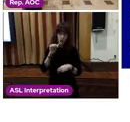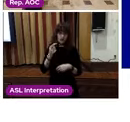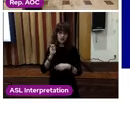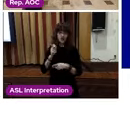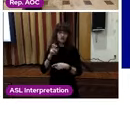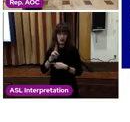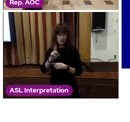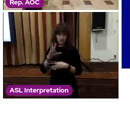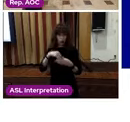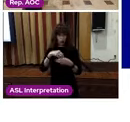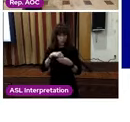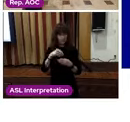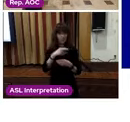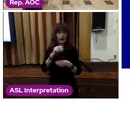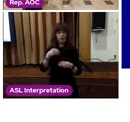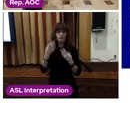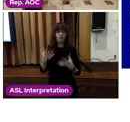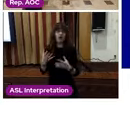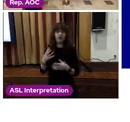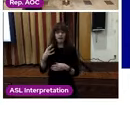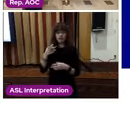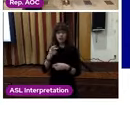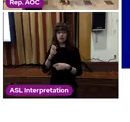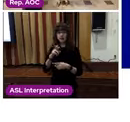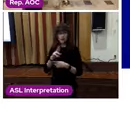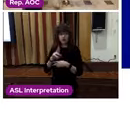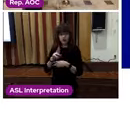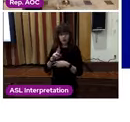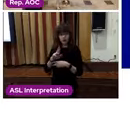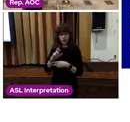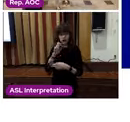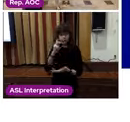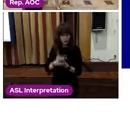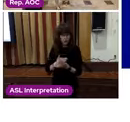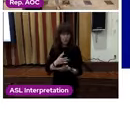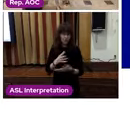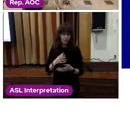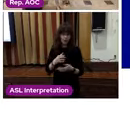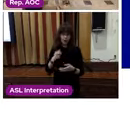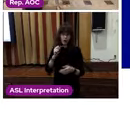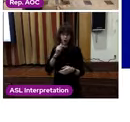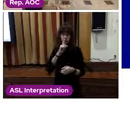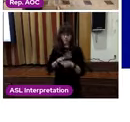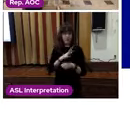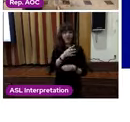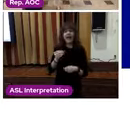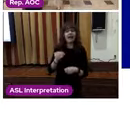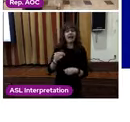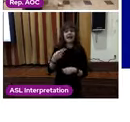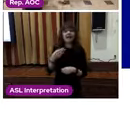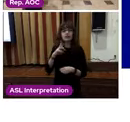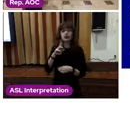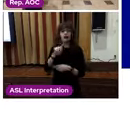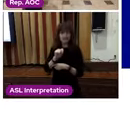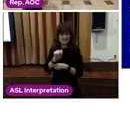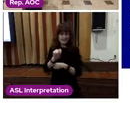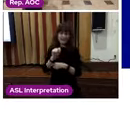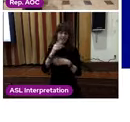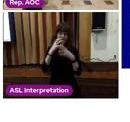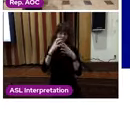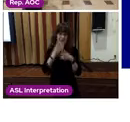gender affirming and HRT care for our non-binary and trans brothers and sisters. So